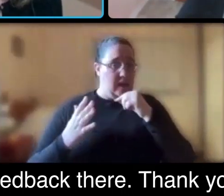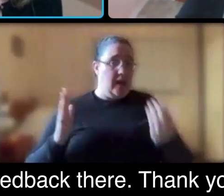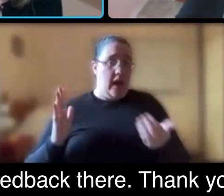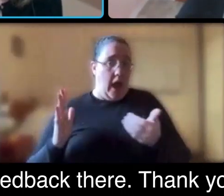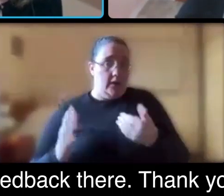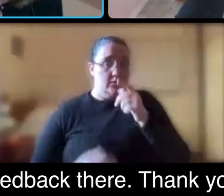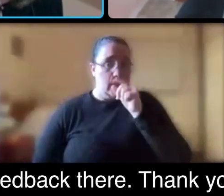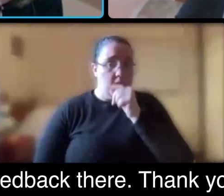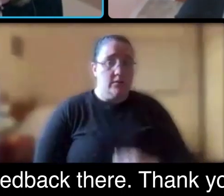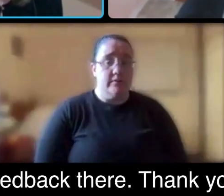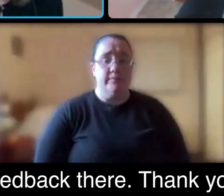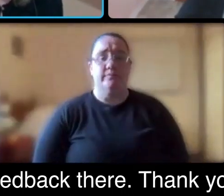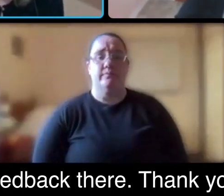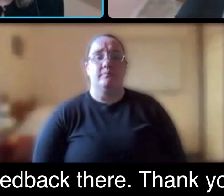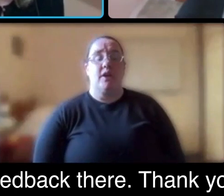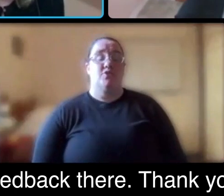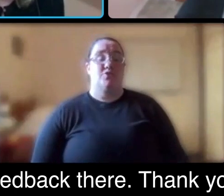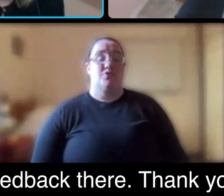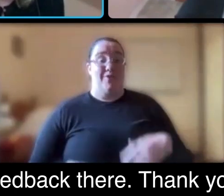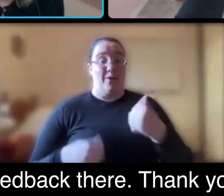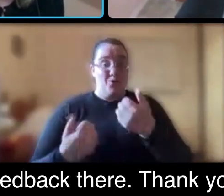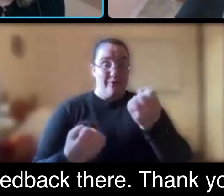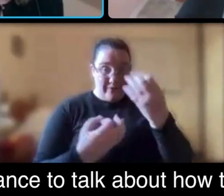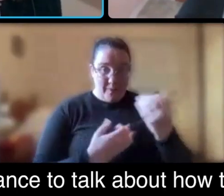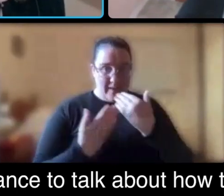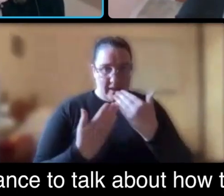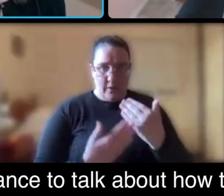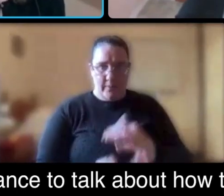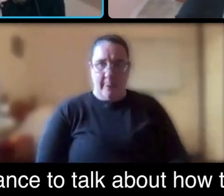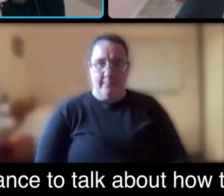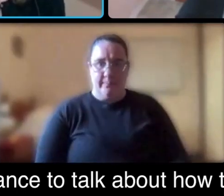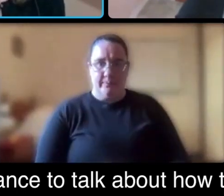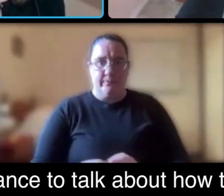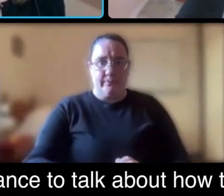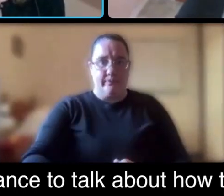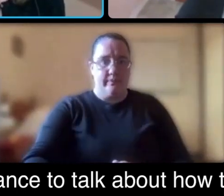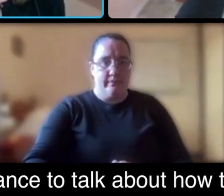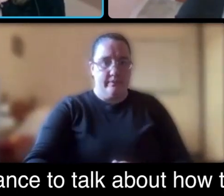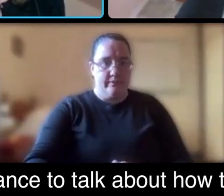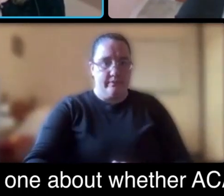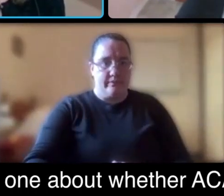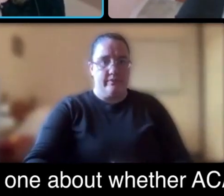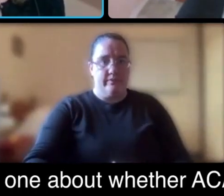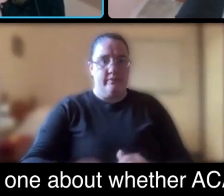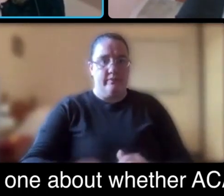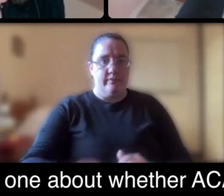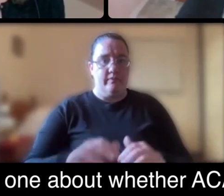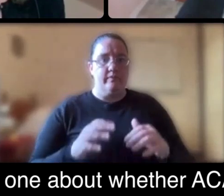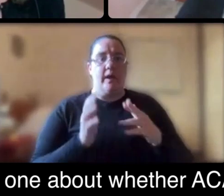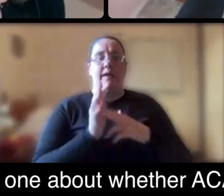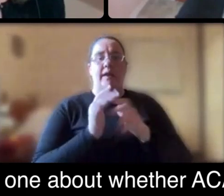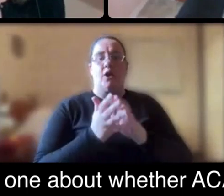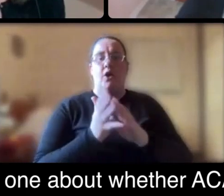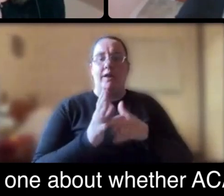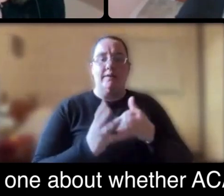So yeah, really good piece of feedback there. Thank you. Great. Julia, have you had a chance to talk about how the tender will work? And